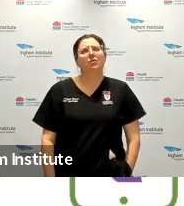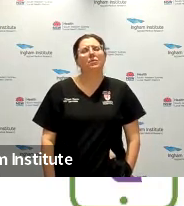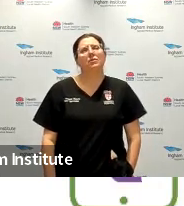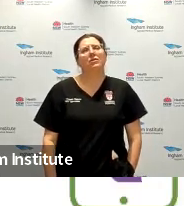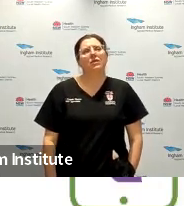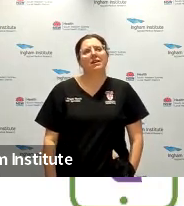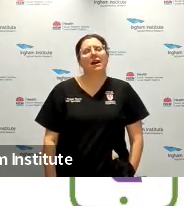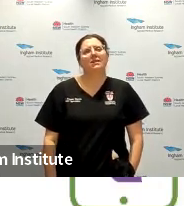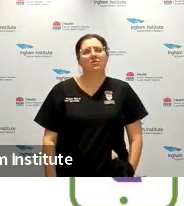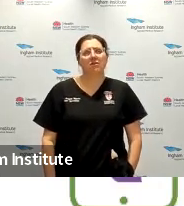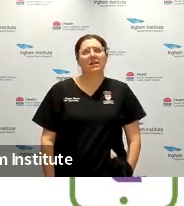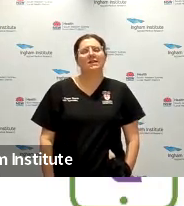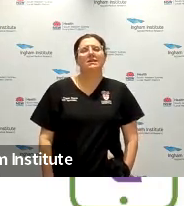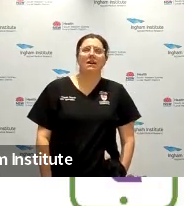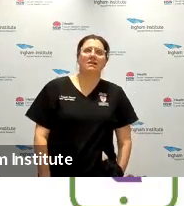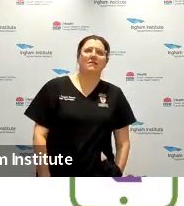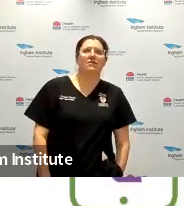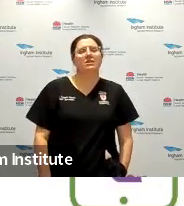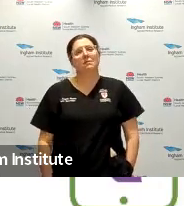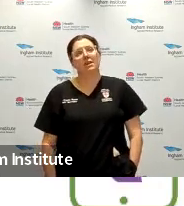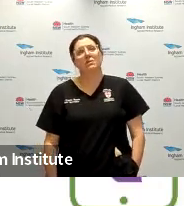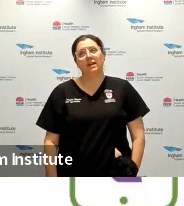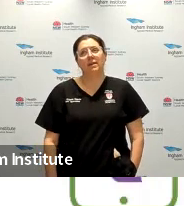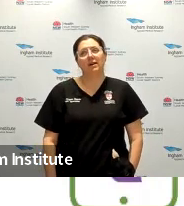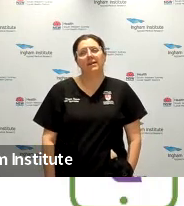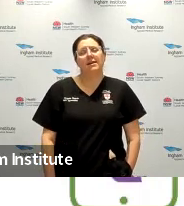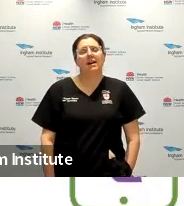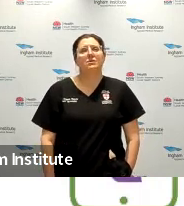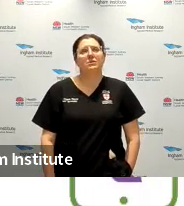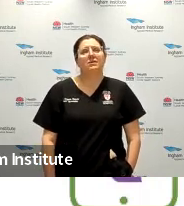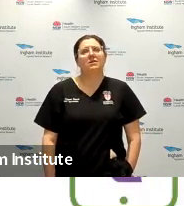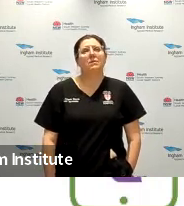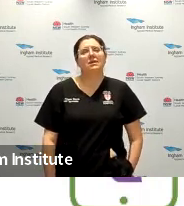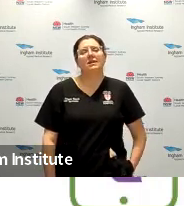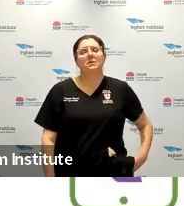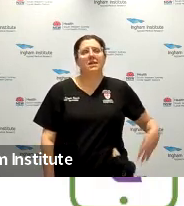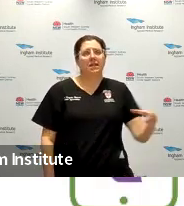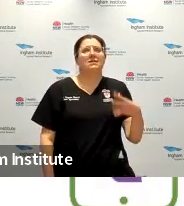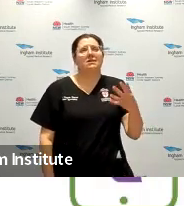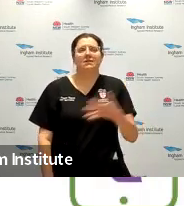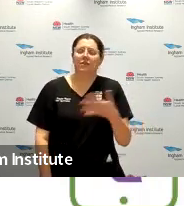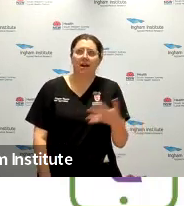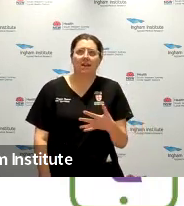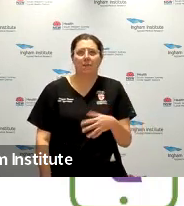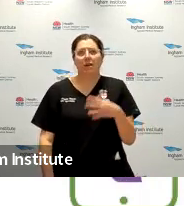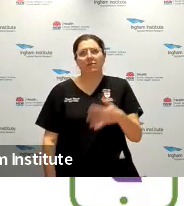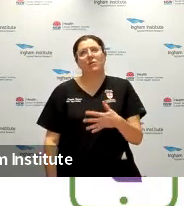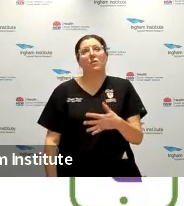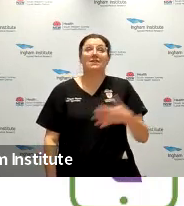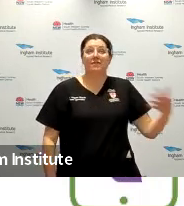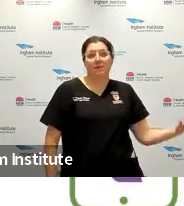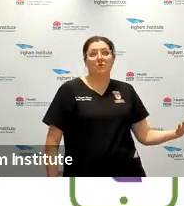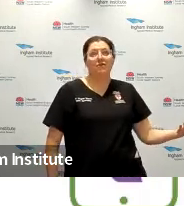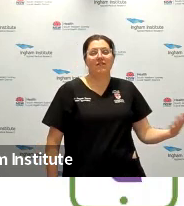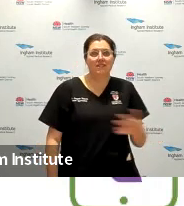is a Bland-Altman plot looking at screen data versus the measured BMI. And this was the women in this particular instance filled out the app while they